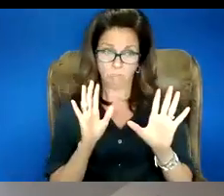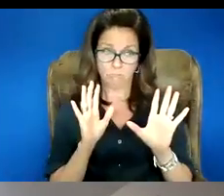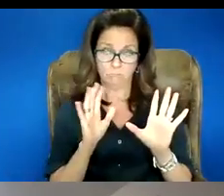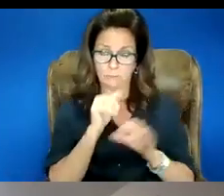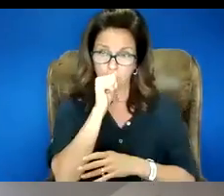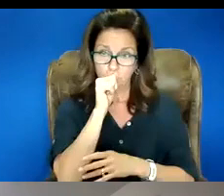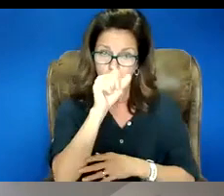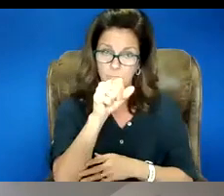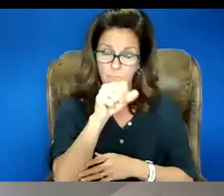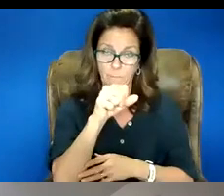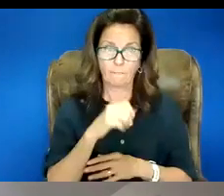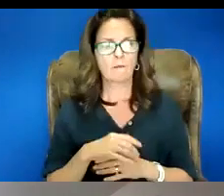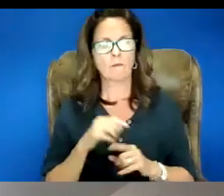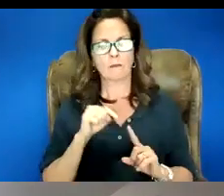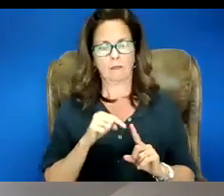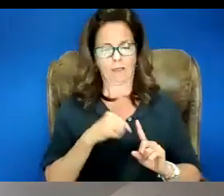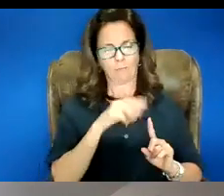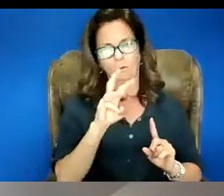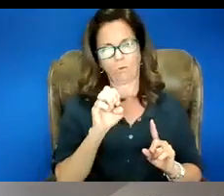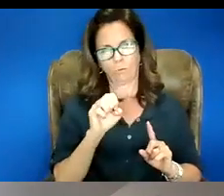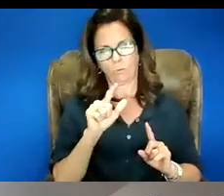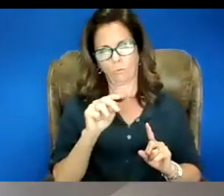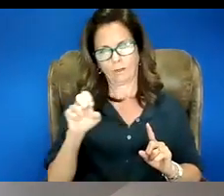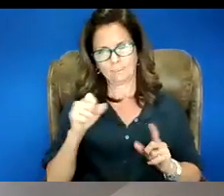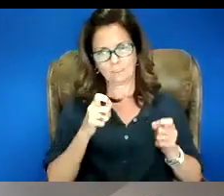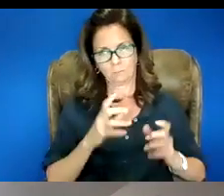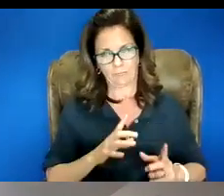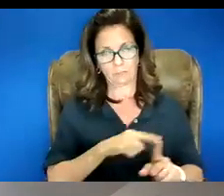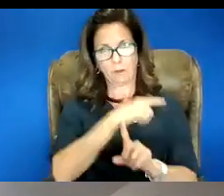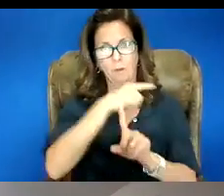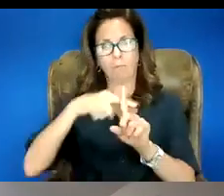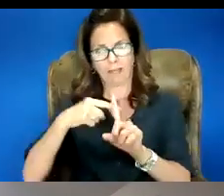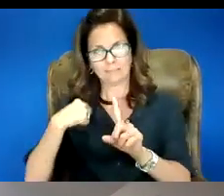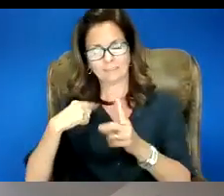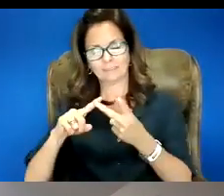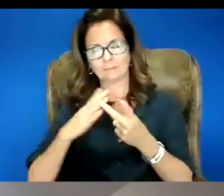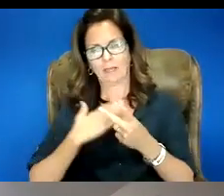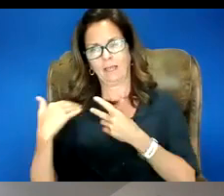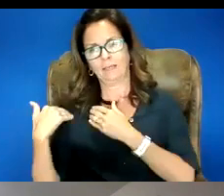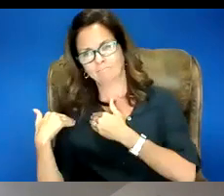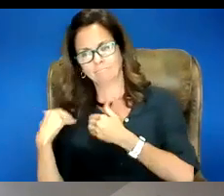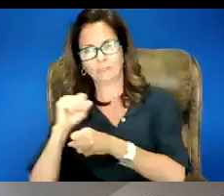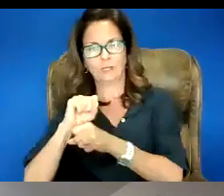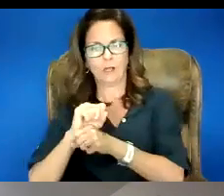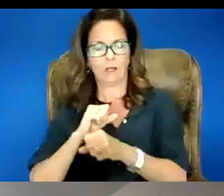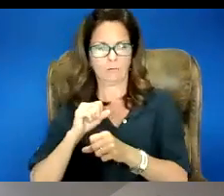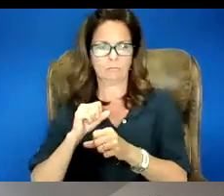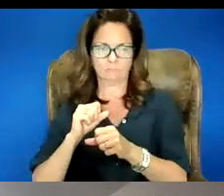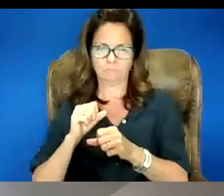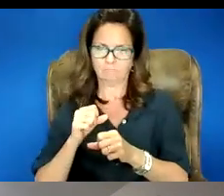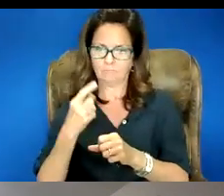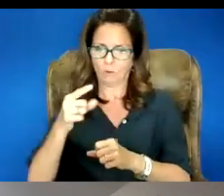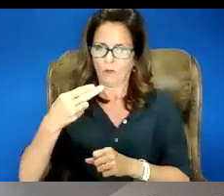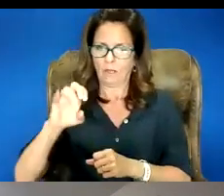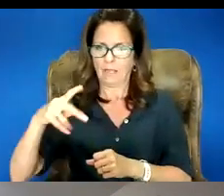in addition to being the wellness manager, I'm also responsible for HIPAA compliance. So we take that very serious. Your